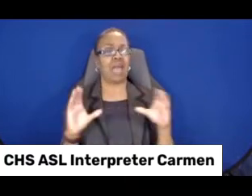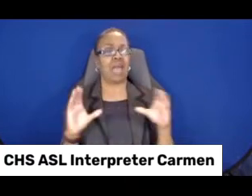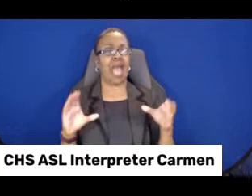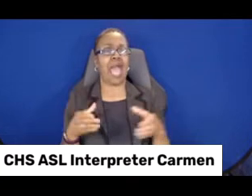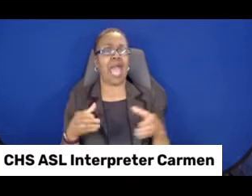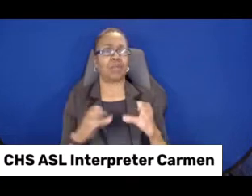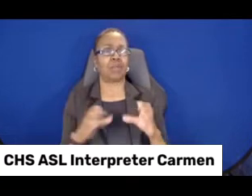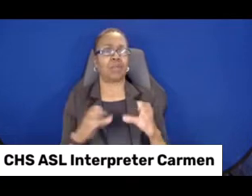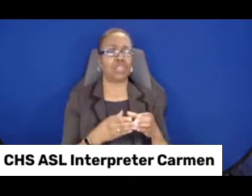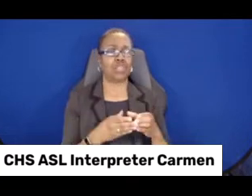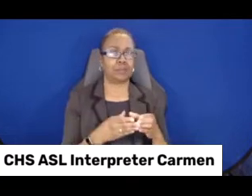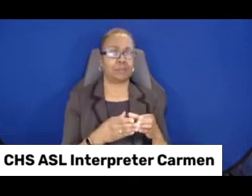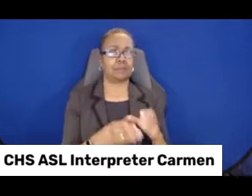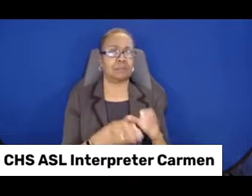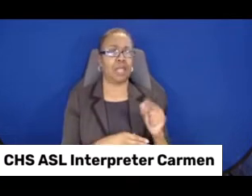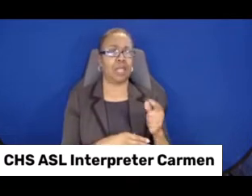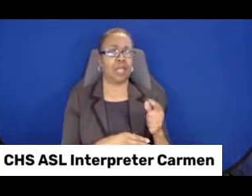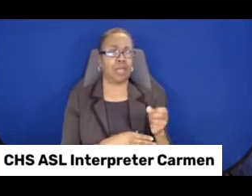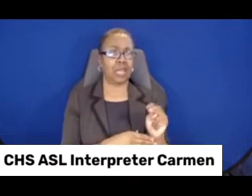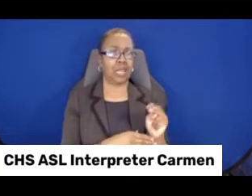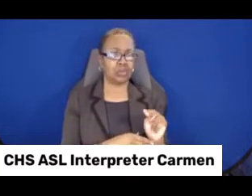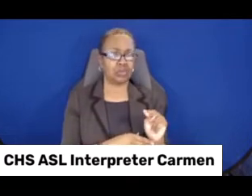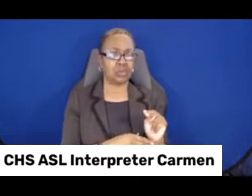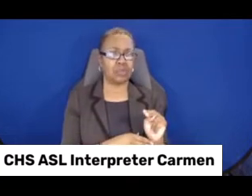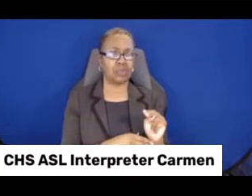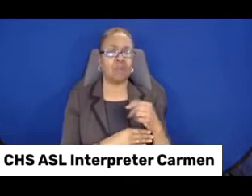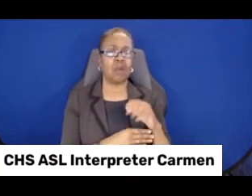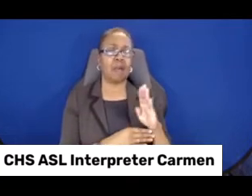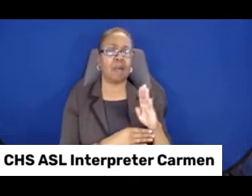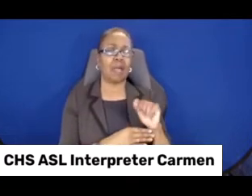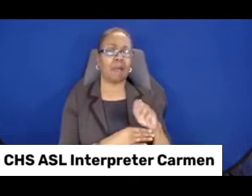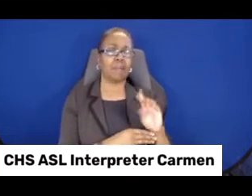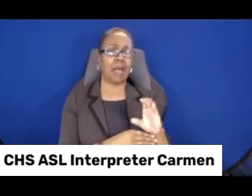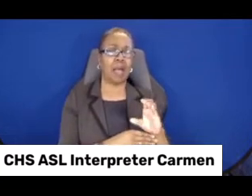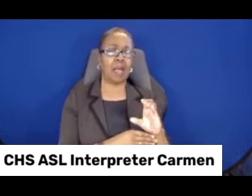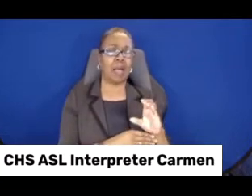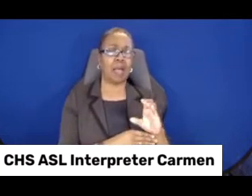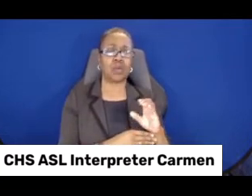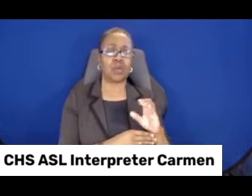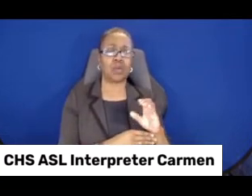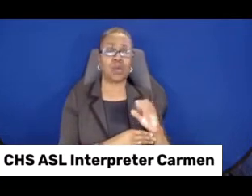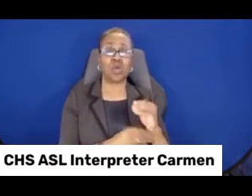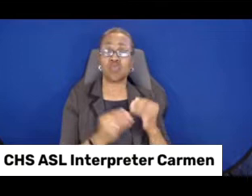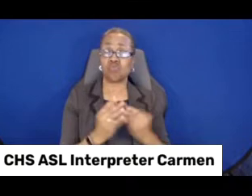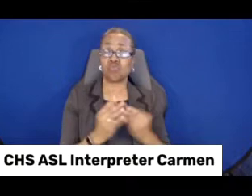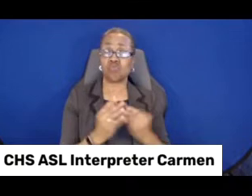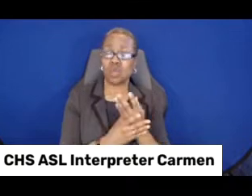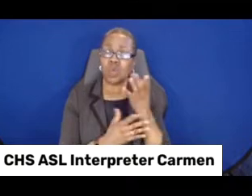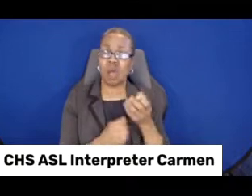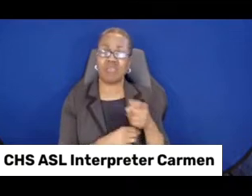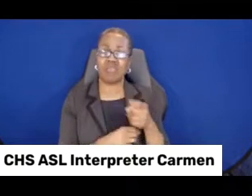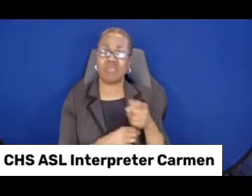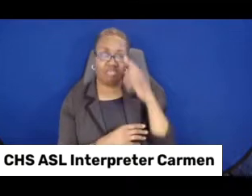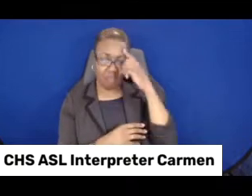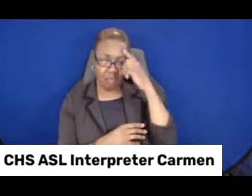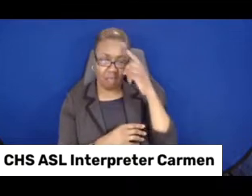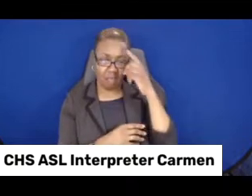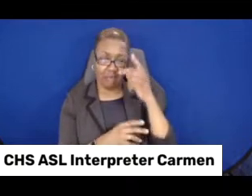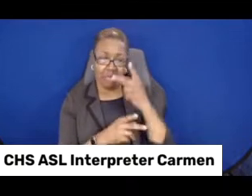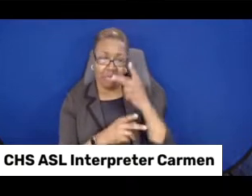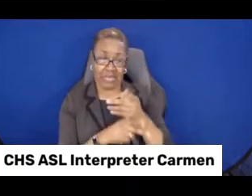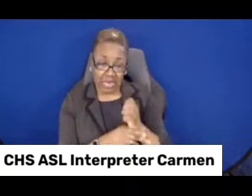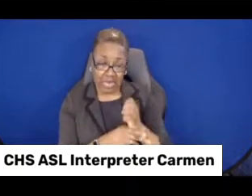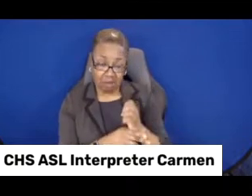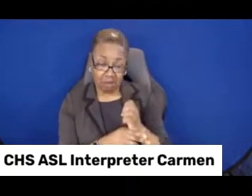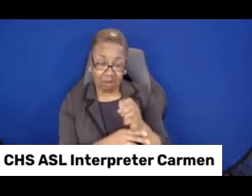we want the growers' thought and care and intention at the core of this work. And